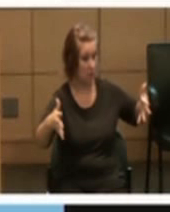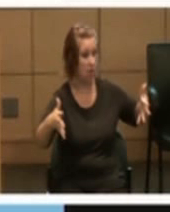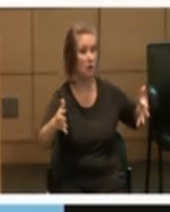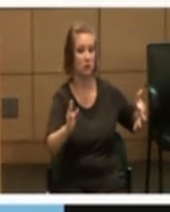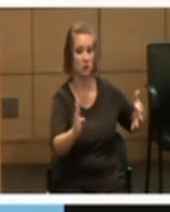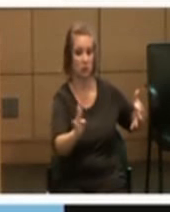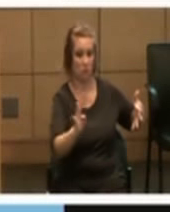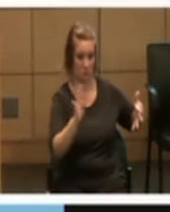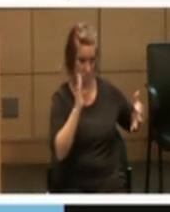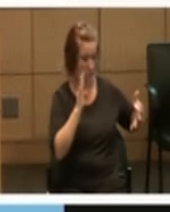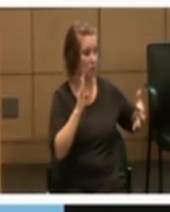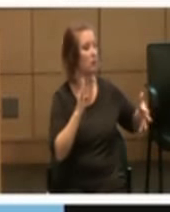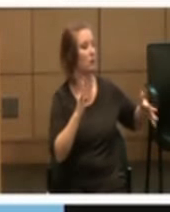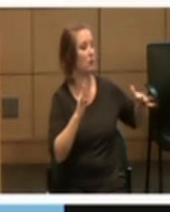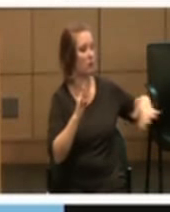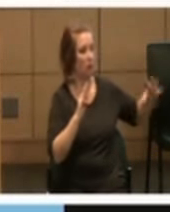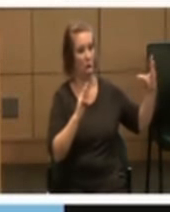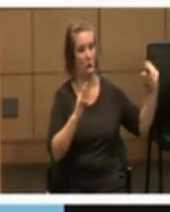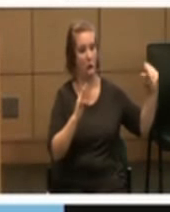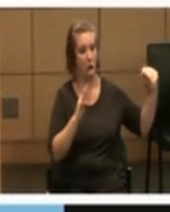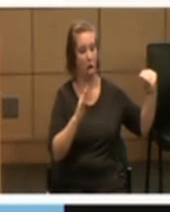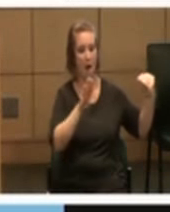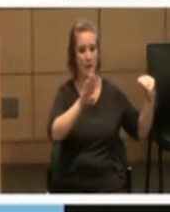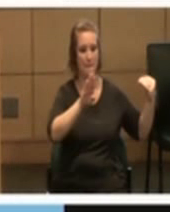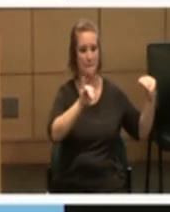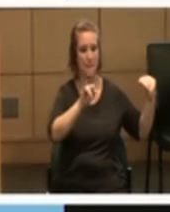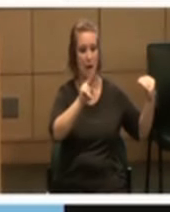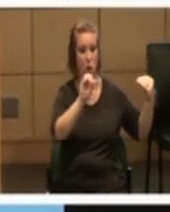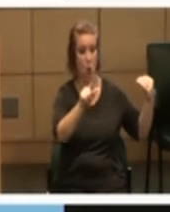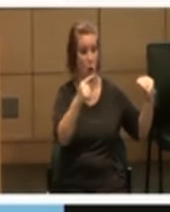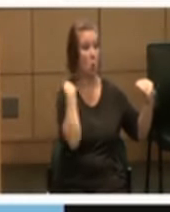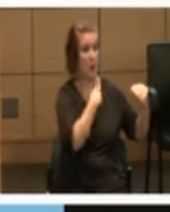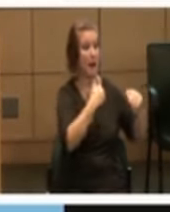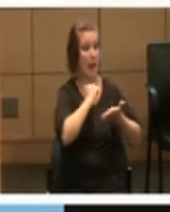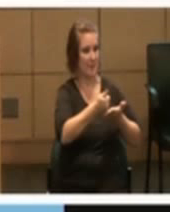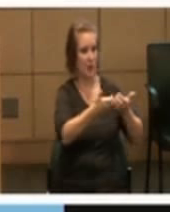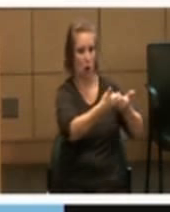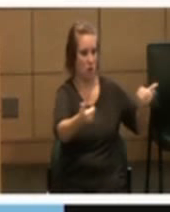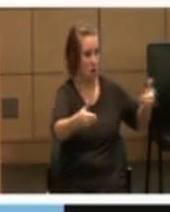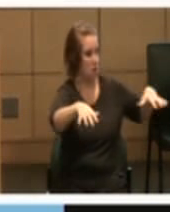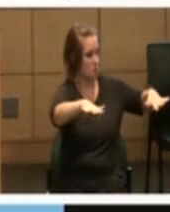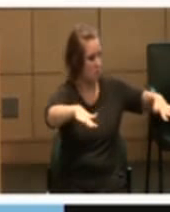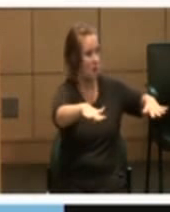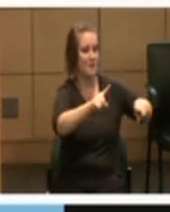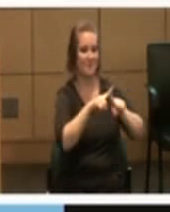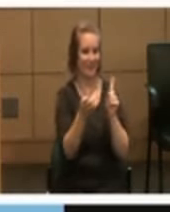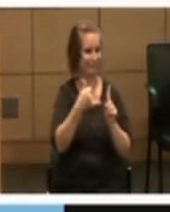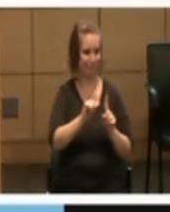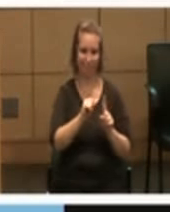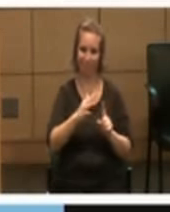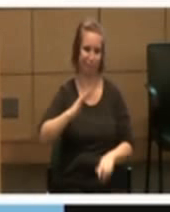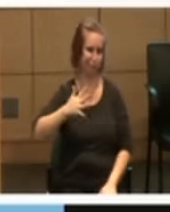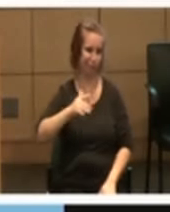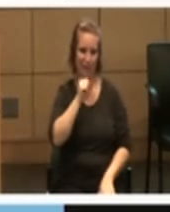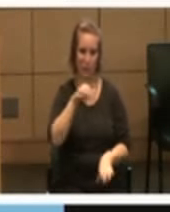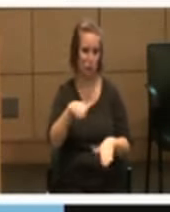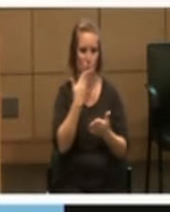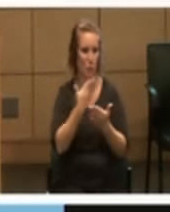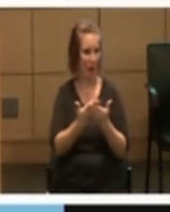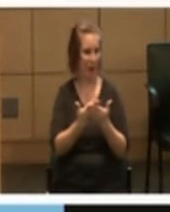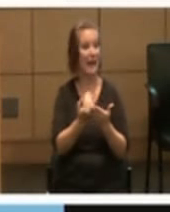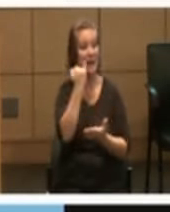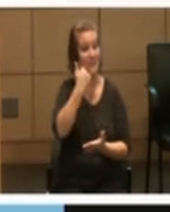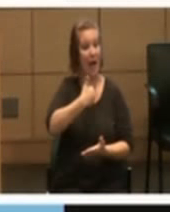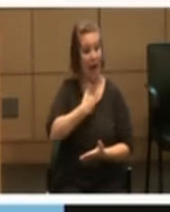binaural information, we're trying to help them in that situation. And they're still not doing as well as they would if they had